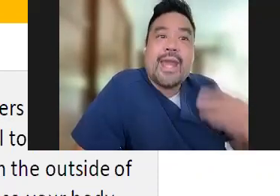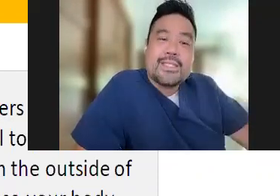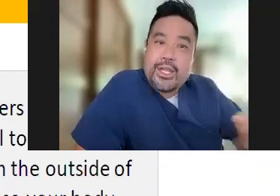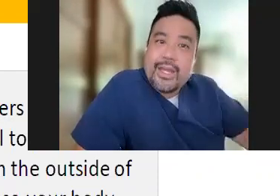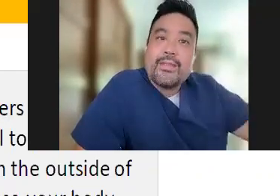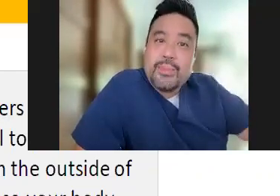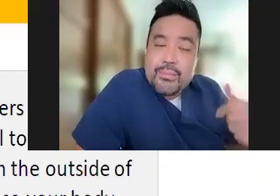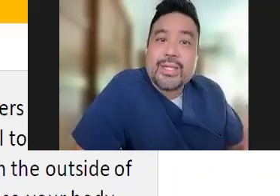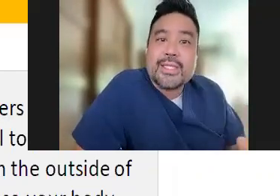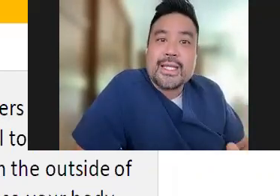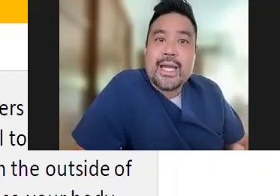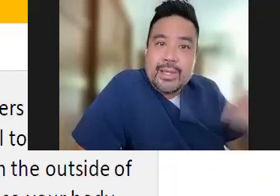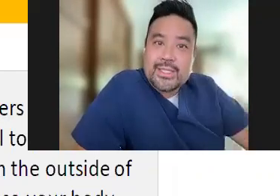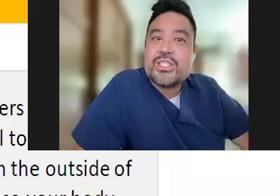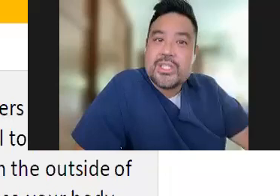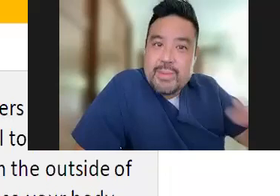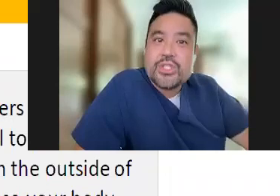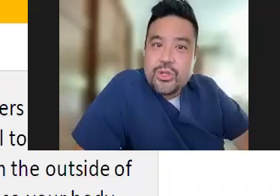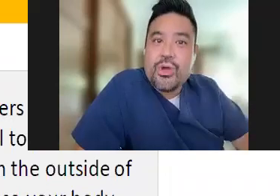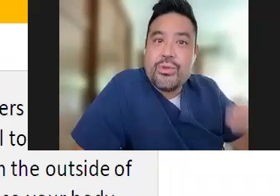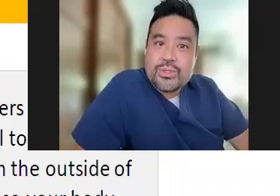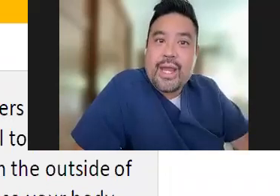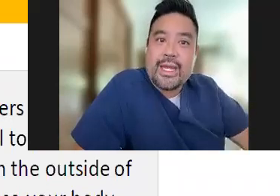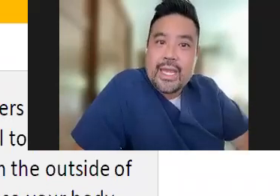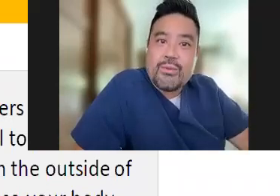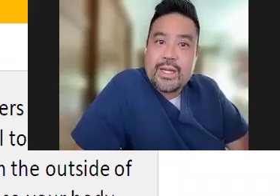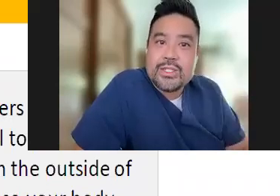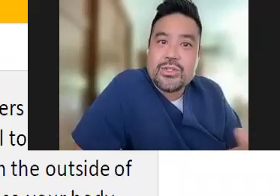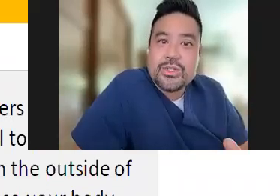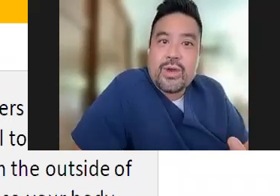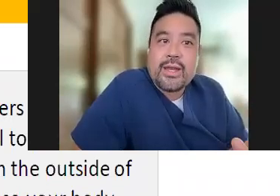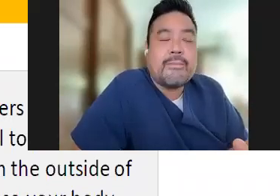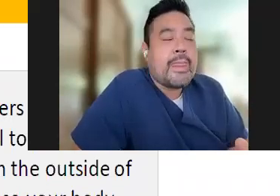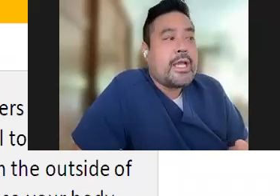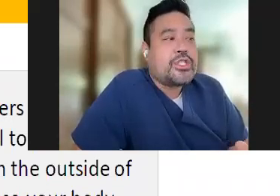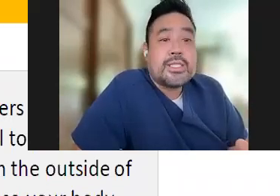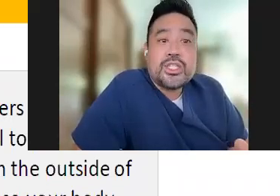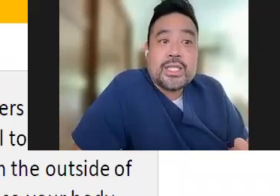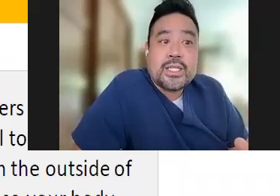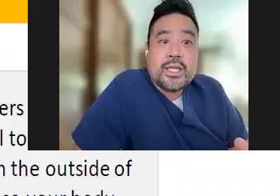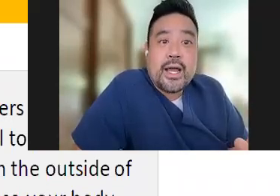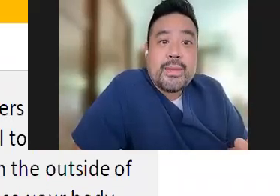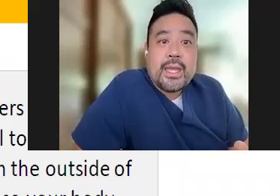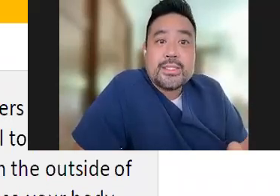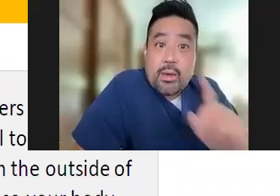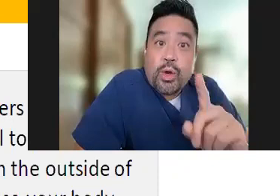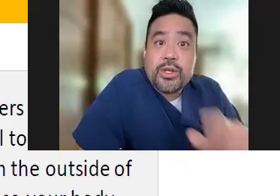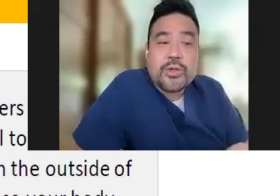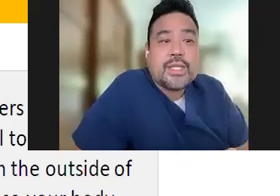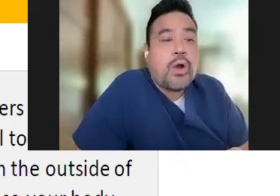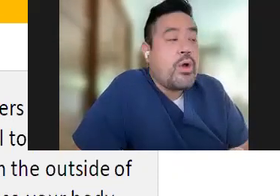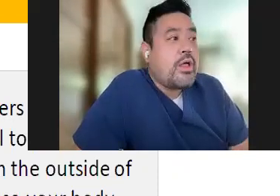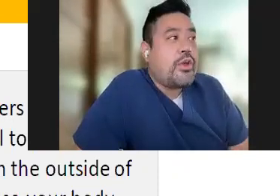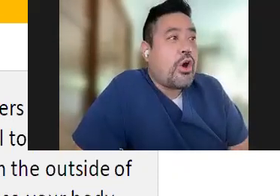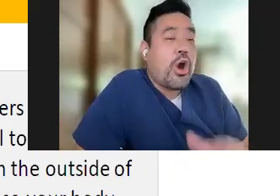right? And it's like you're getting the playbook a second time. Let's just make sure you know this right and get ready to do this right. And Johnson & Johnson is that one